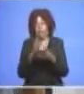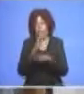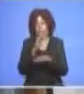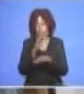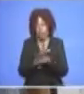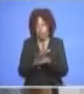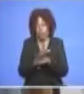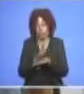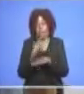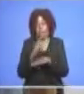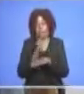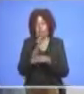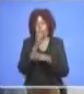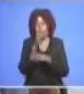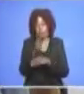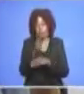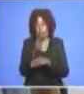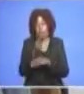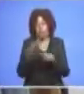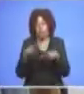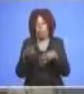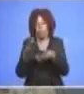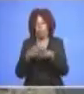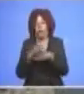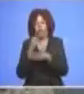tell you the truth, I get back